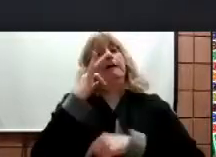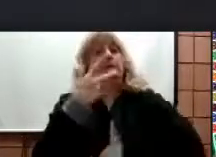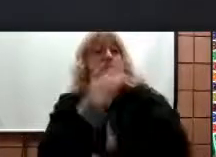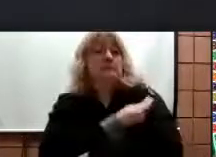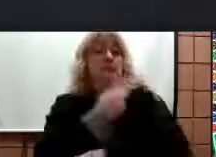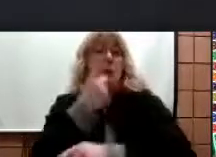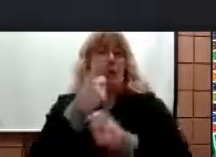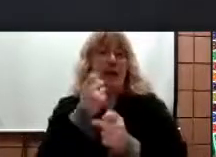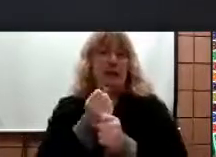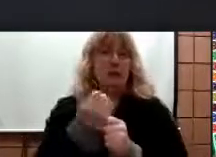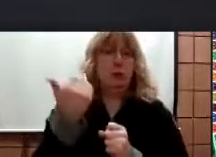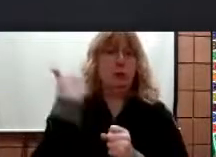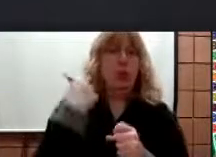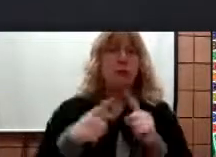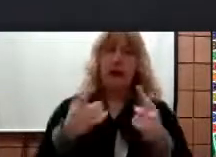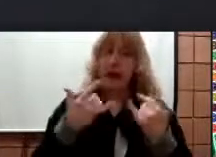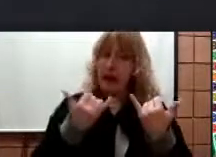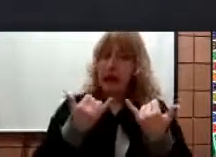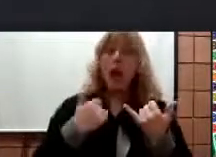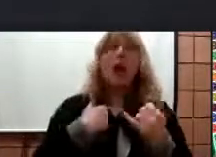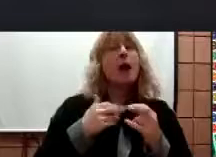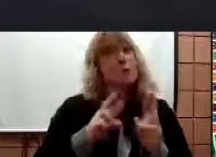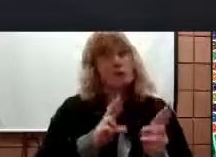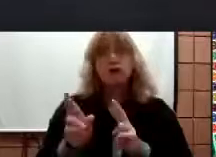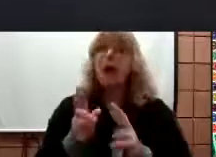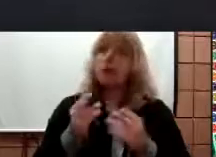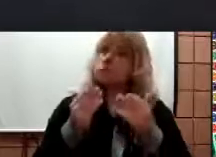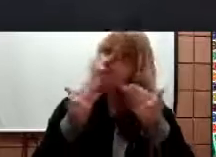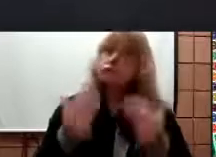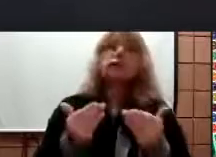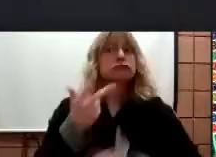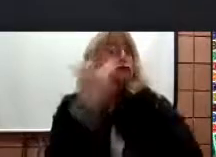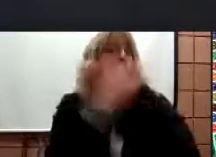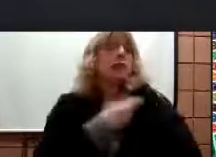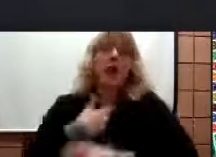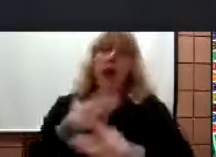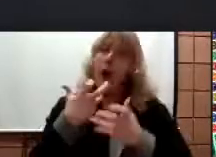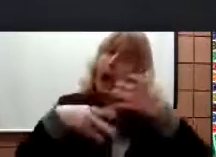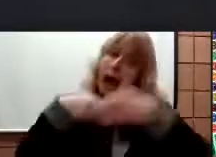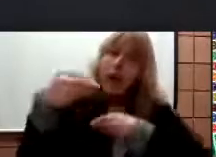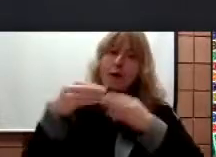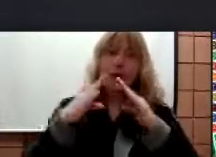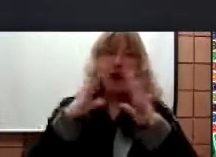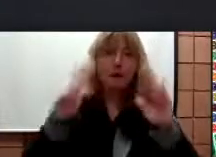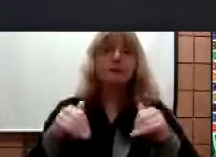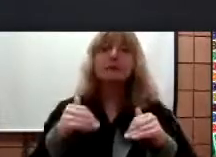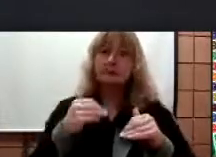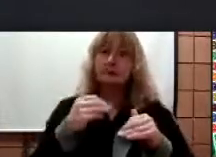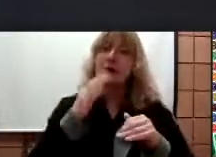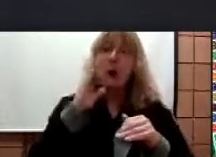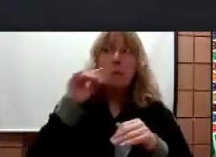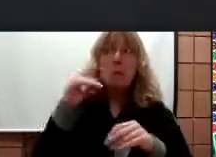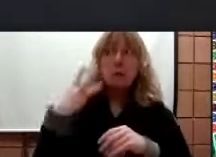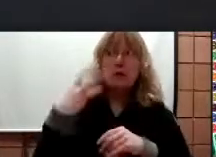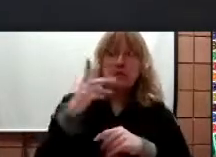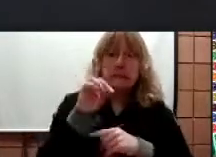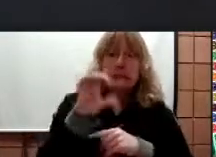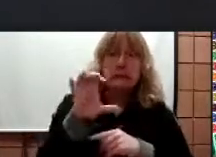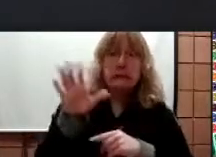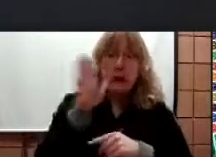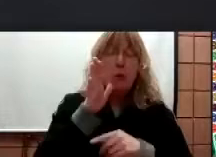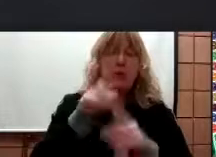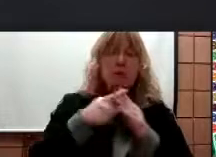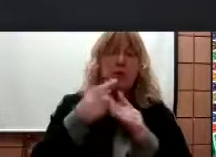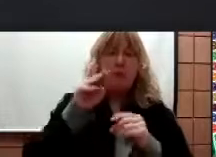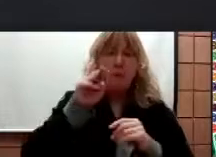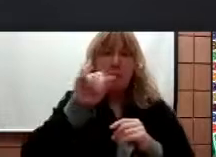get mine now. I gotta get out of the house. So I'm hoping that we in DC start to get those, in May or June. So hopefully we